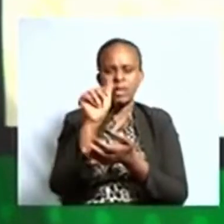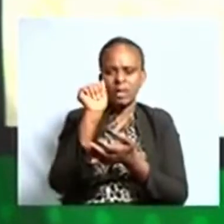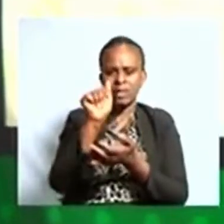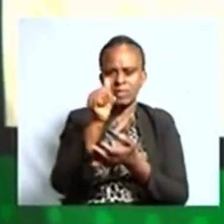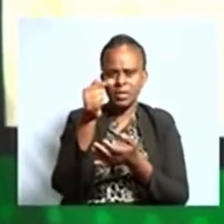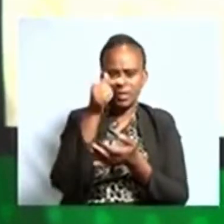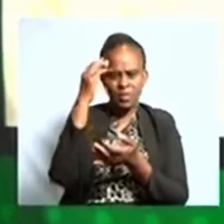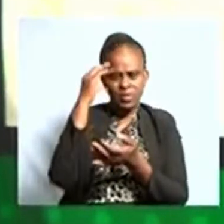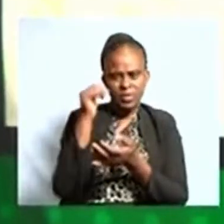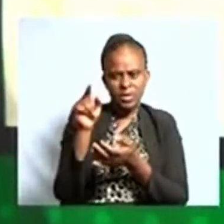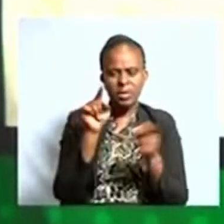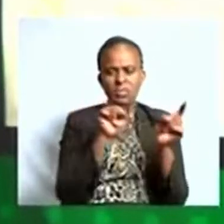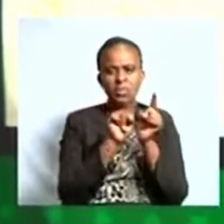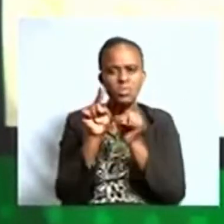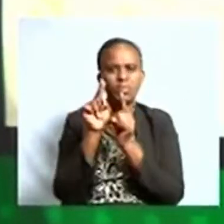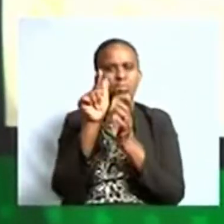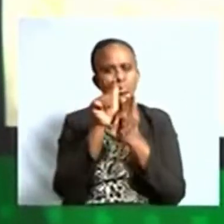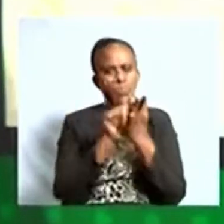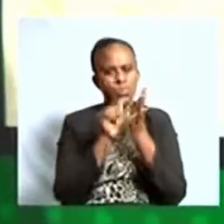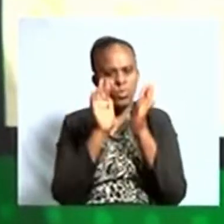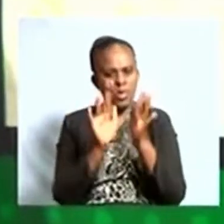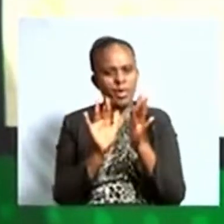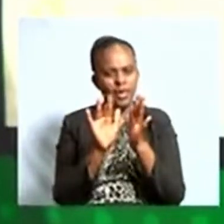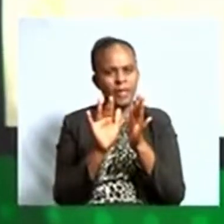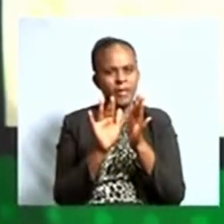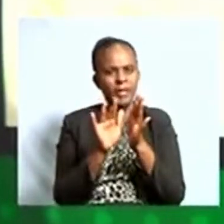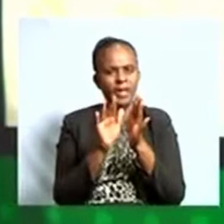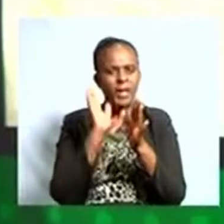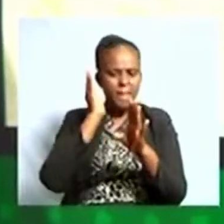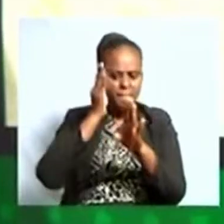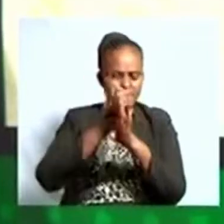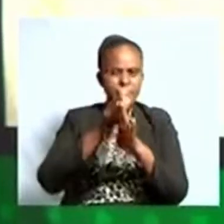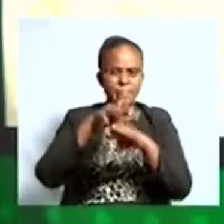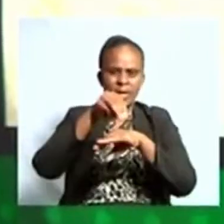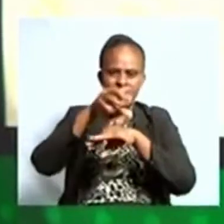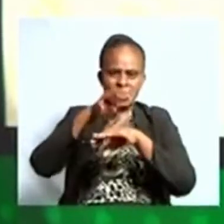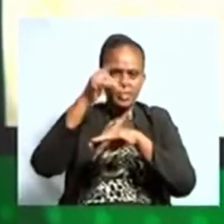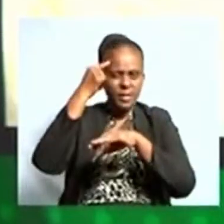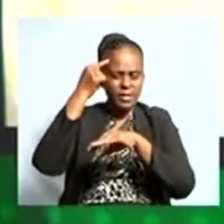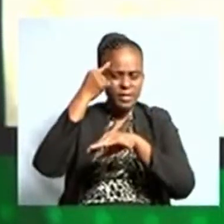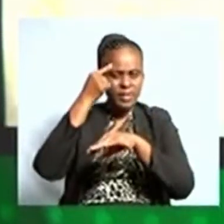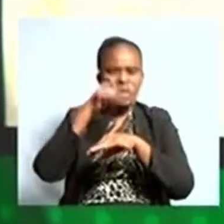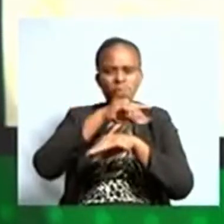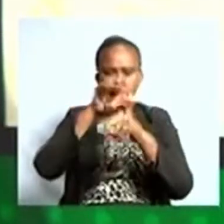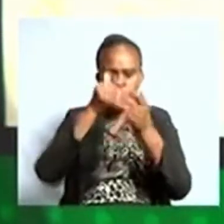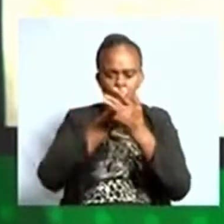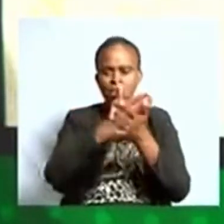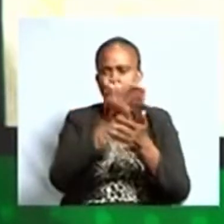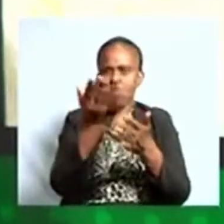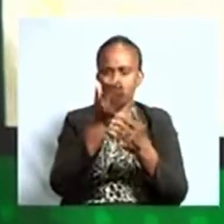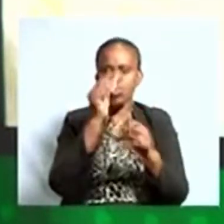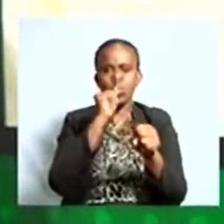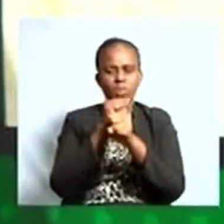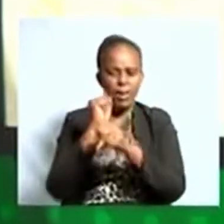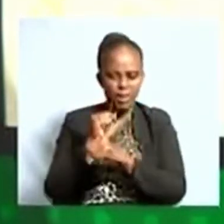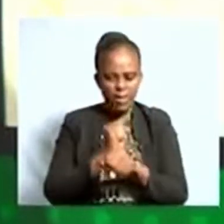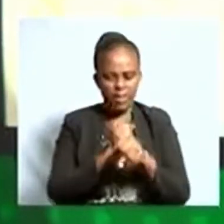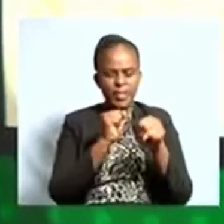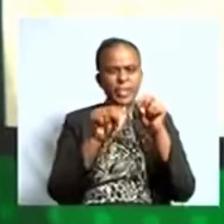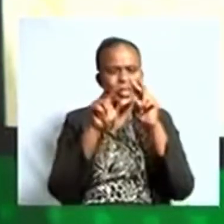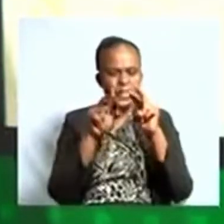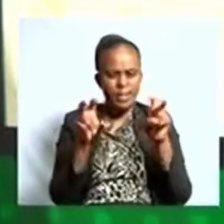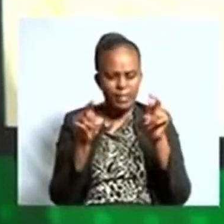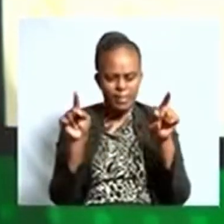office also, the legal advisor to government, must make sure that all these contracts are checked